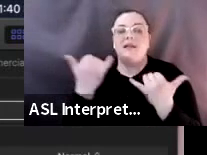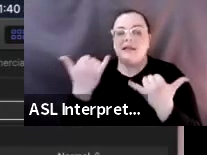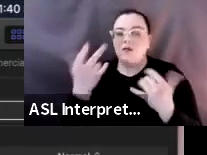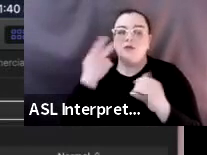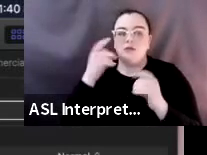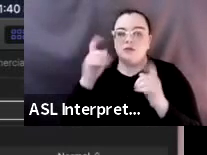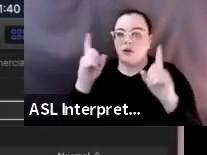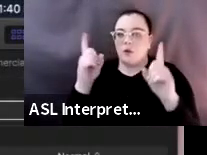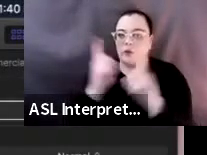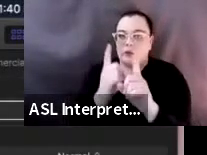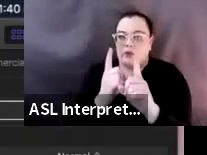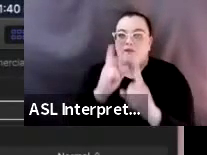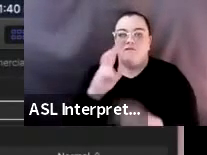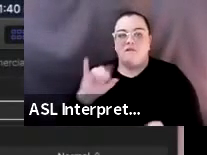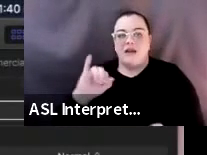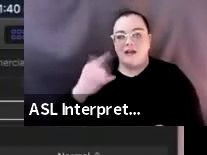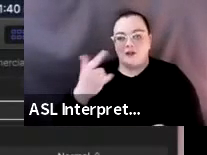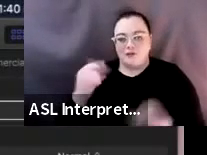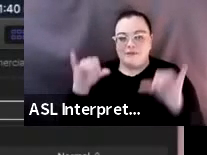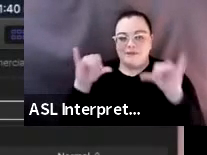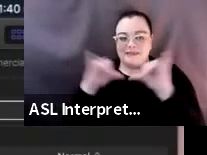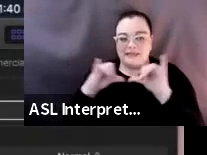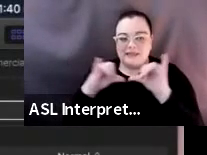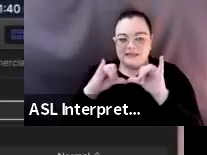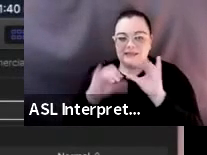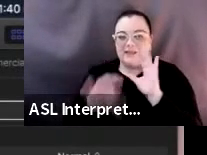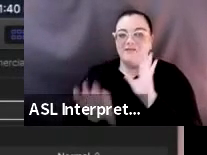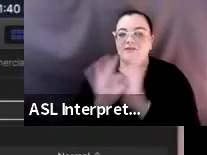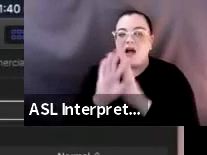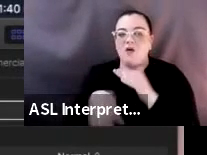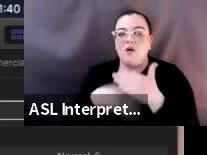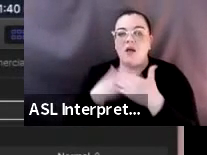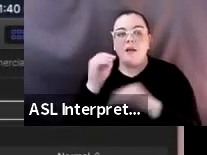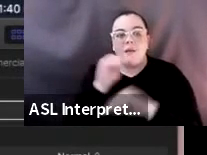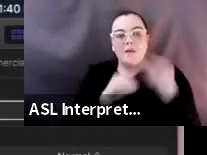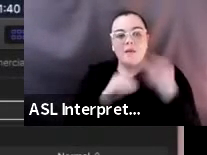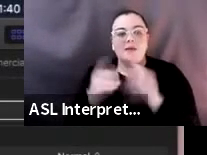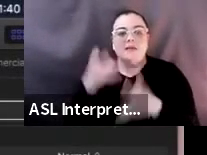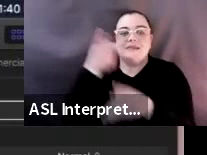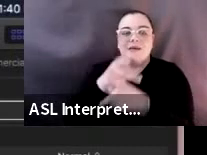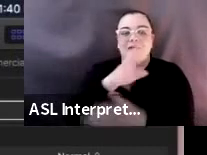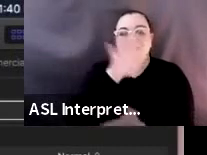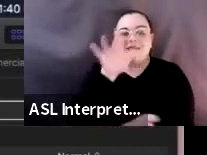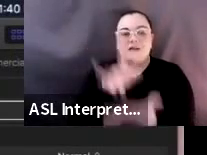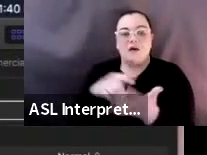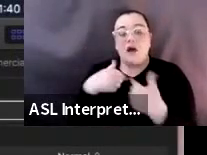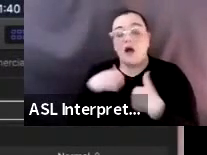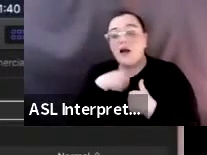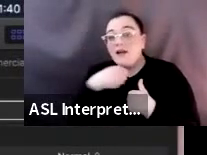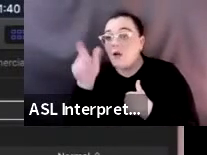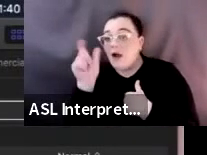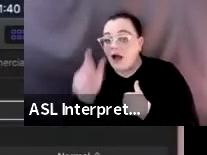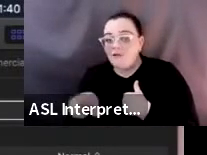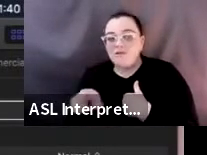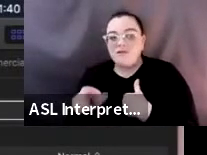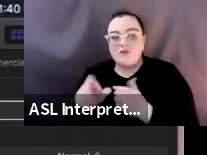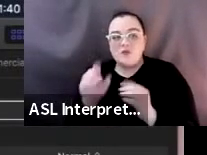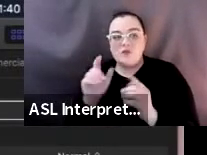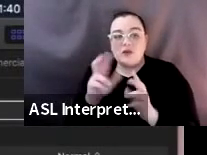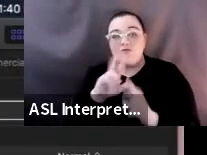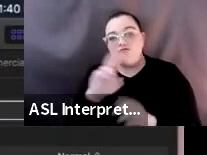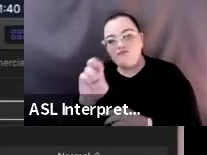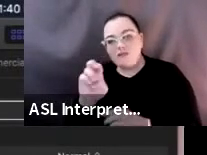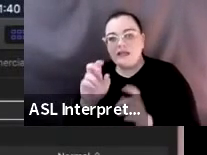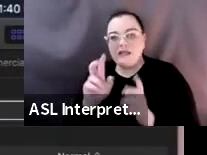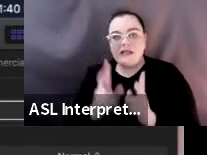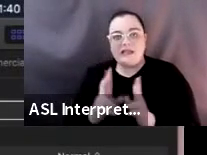the clips, it sort of found the dominant movement and put that right in the center frame without me having to recut or